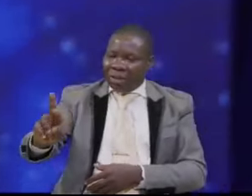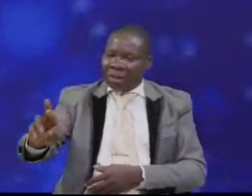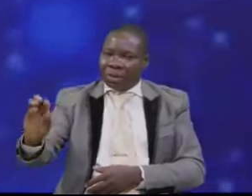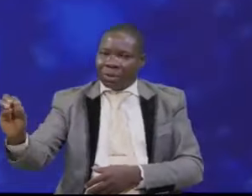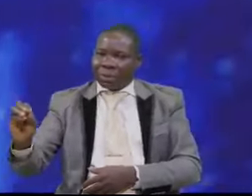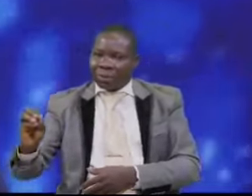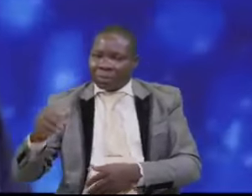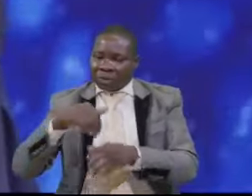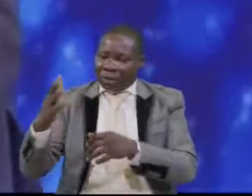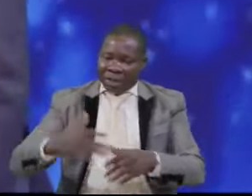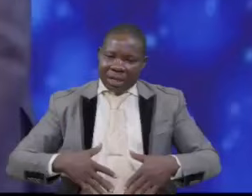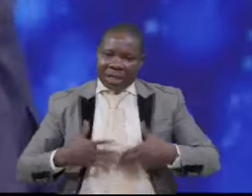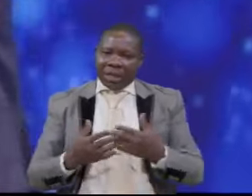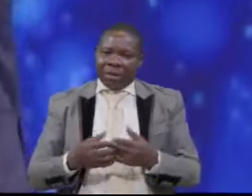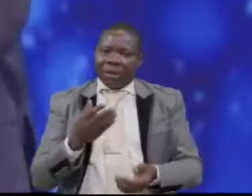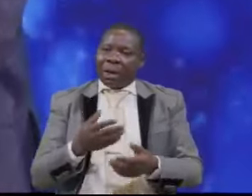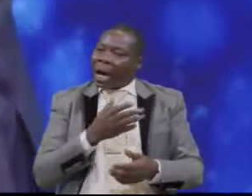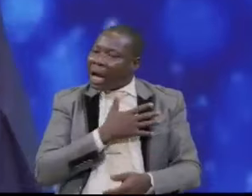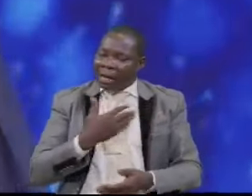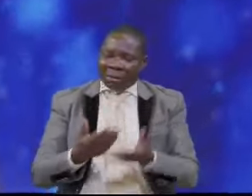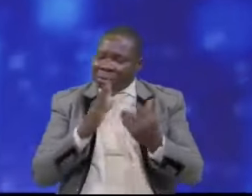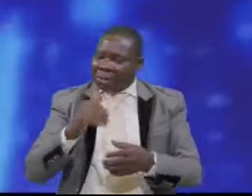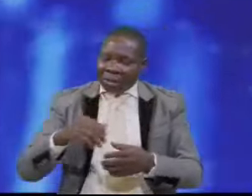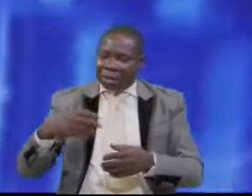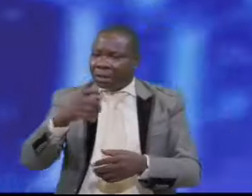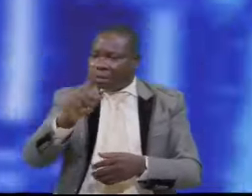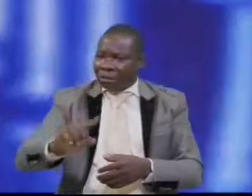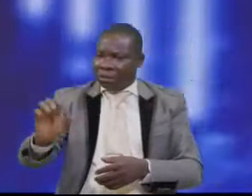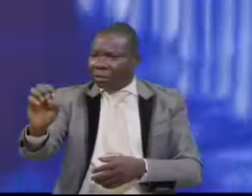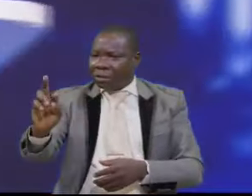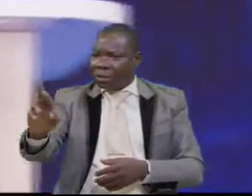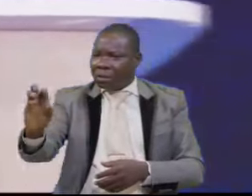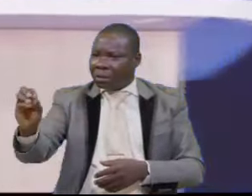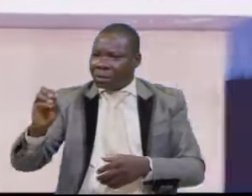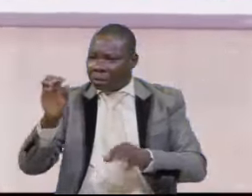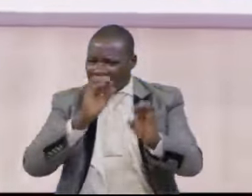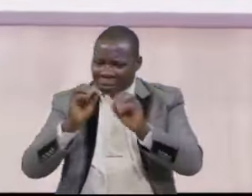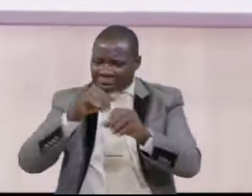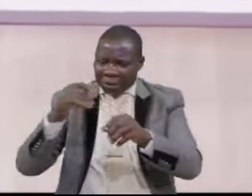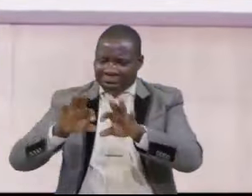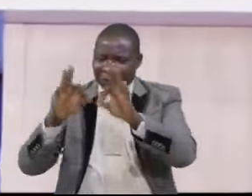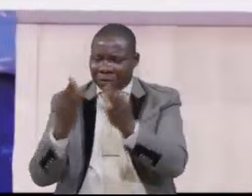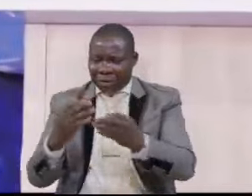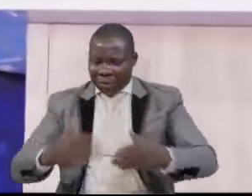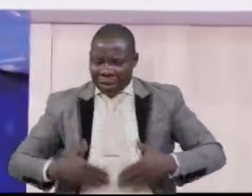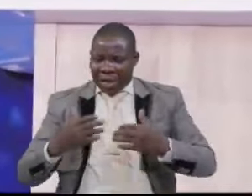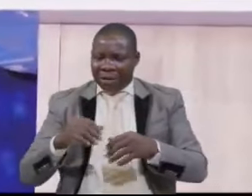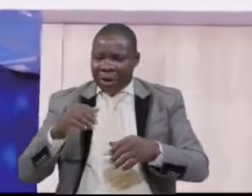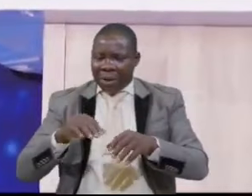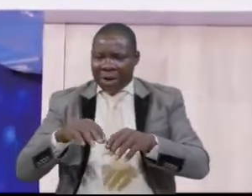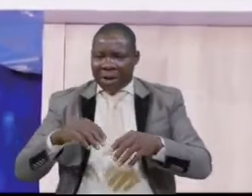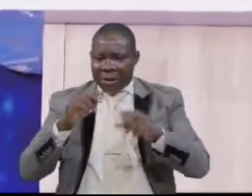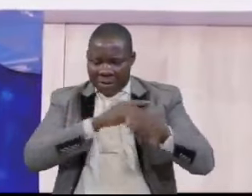be a zero in his private life, might be a zero in his family life. But then on the board, they see the